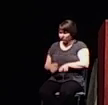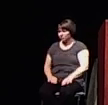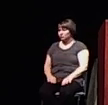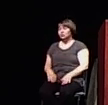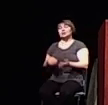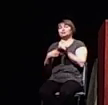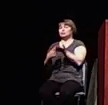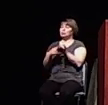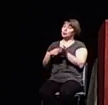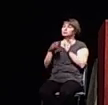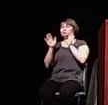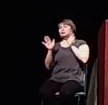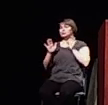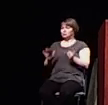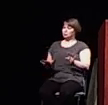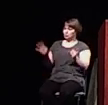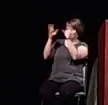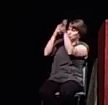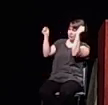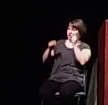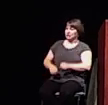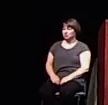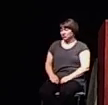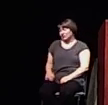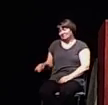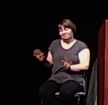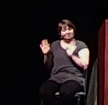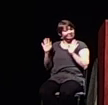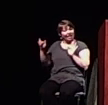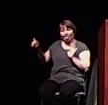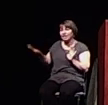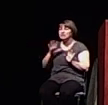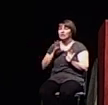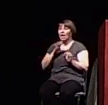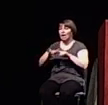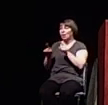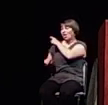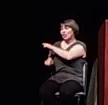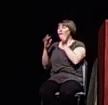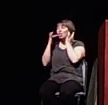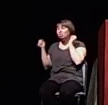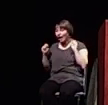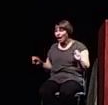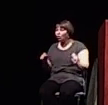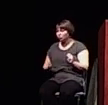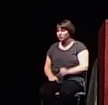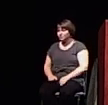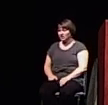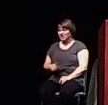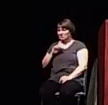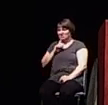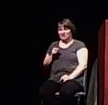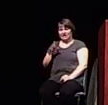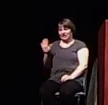president's immigration policies. And that's fine, but they were a little loud and pretty pointed